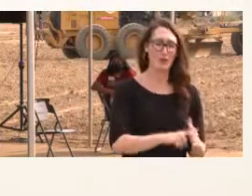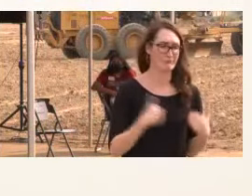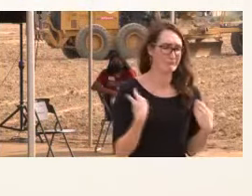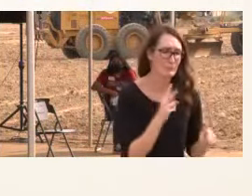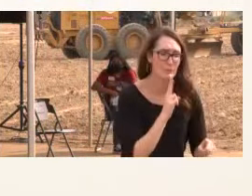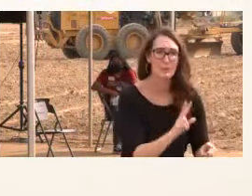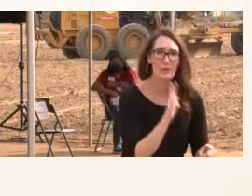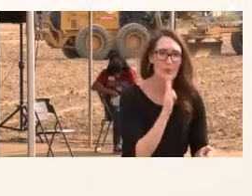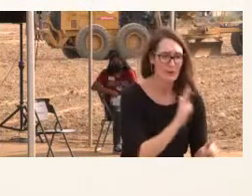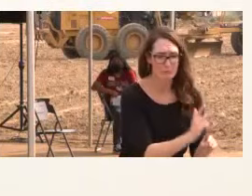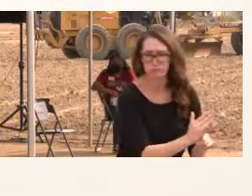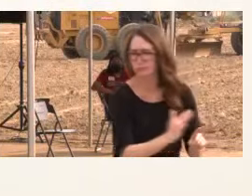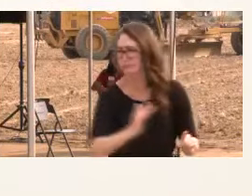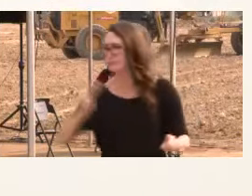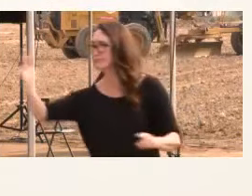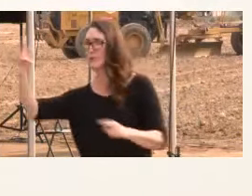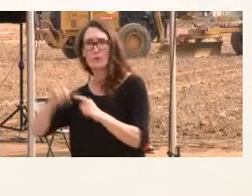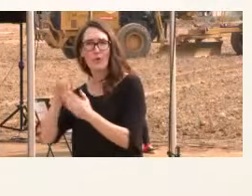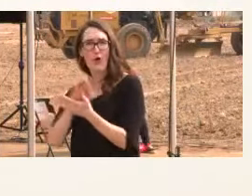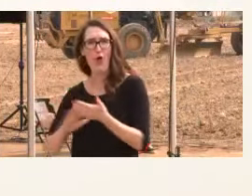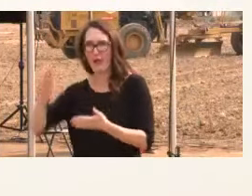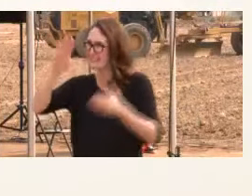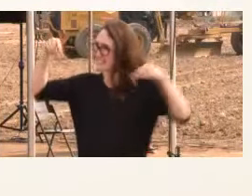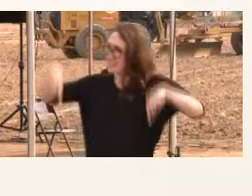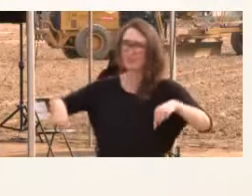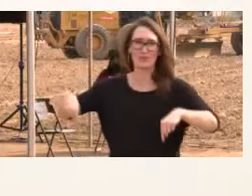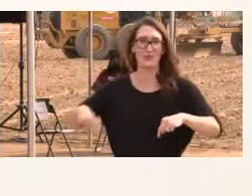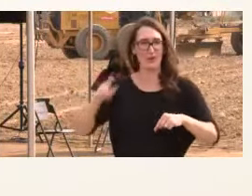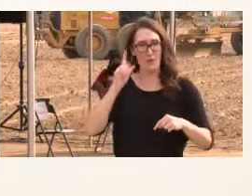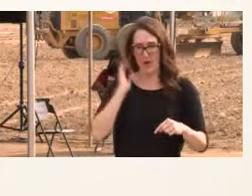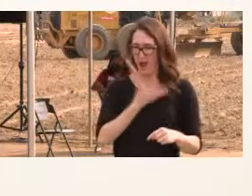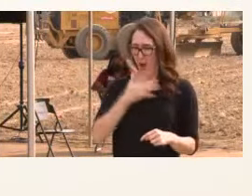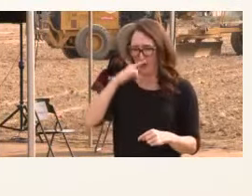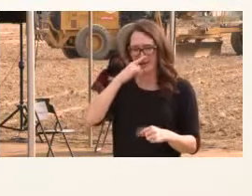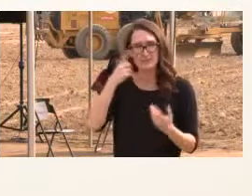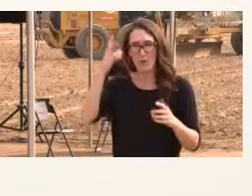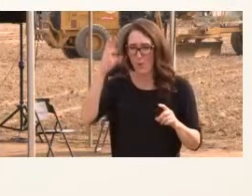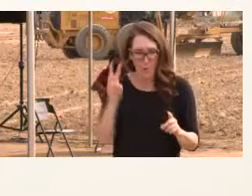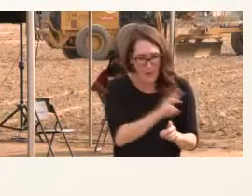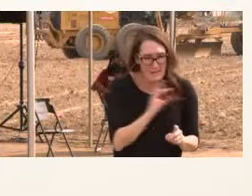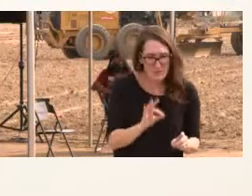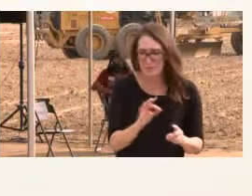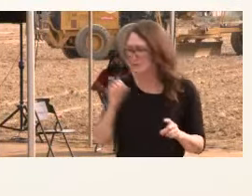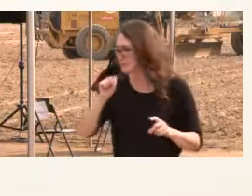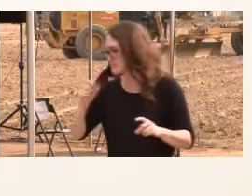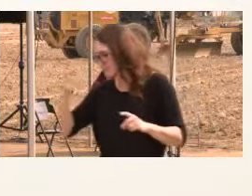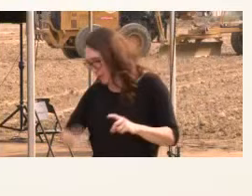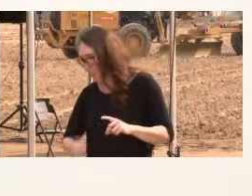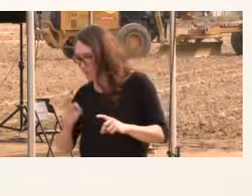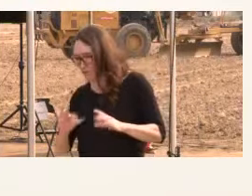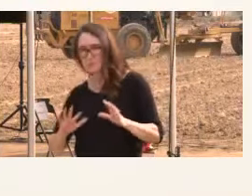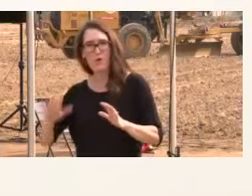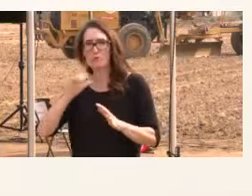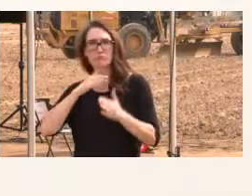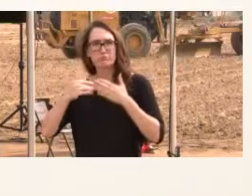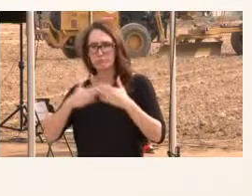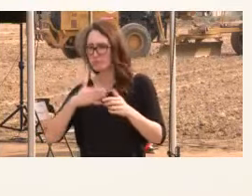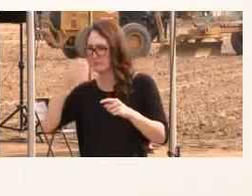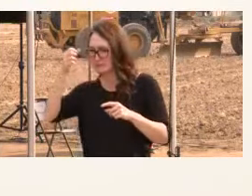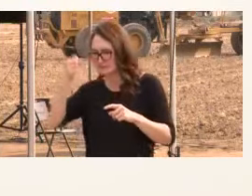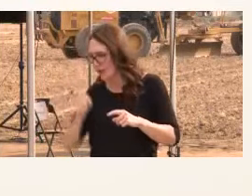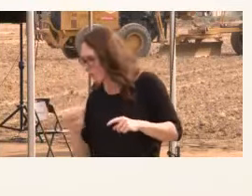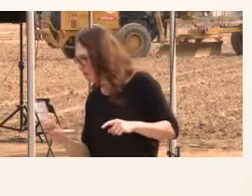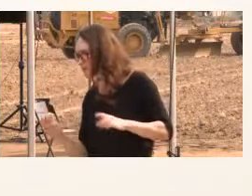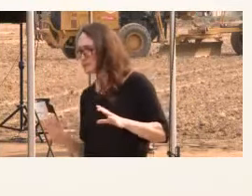all strive for. And our kids in West Fresno and in South Fresno, whether you're at City College or the Southeast campus